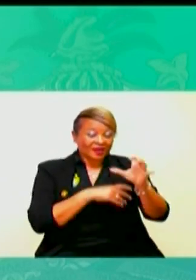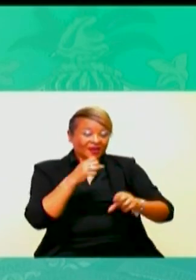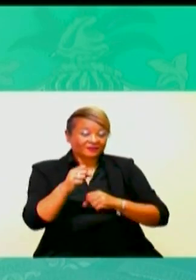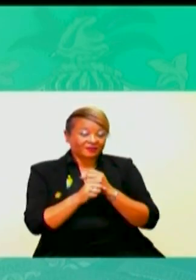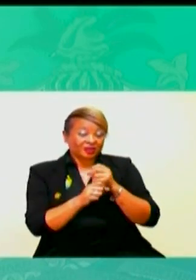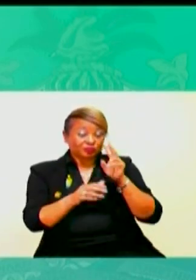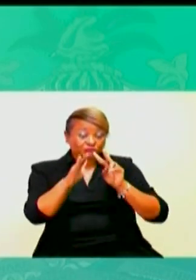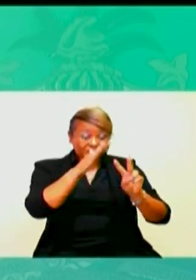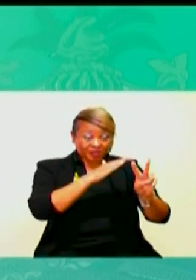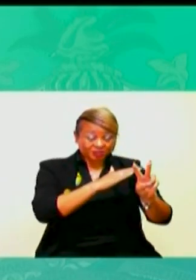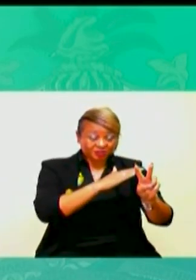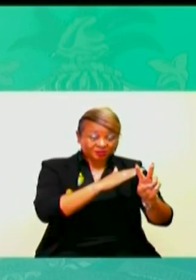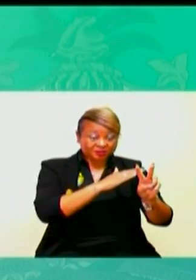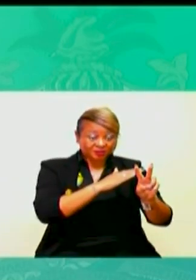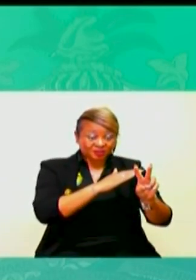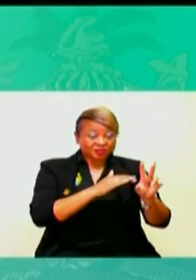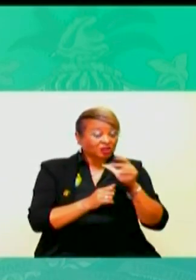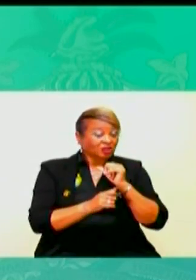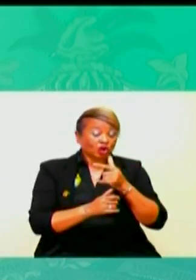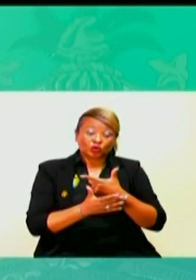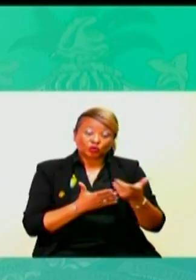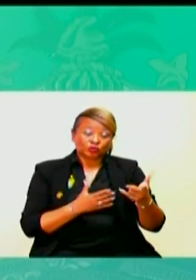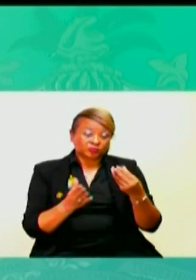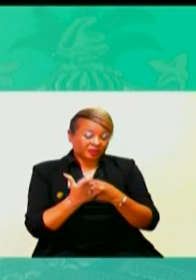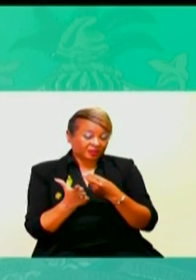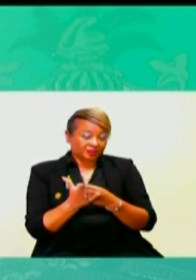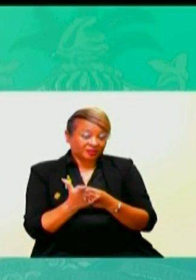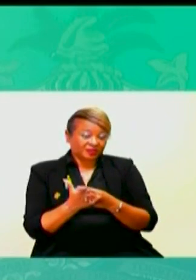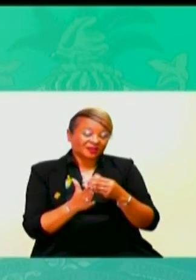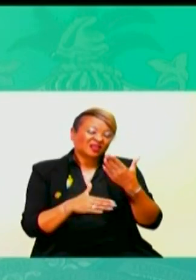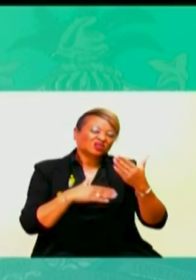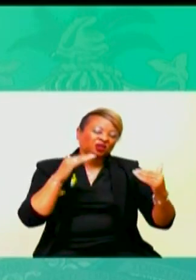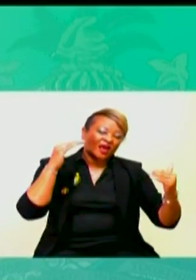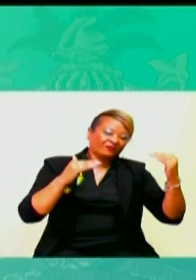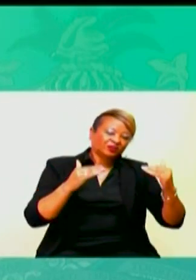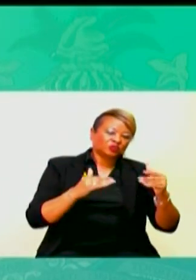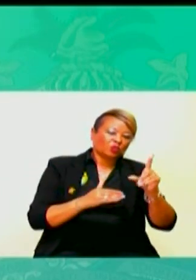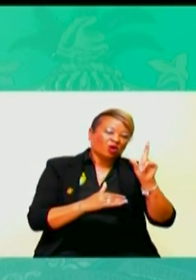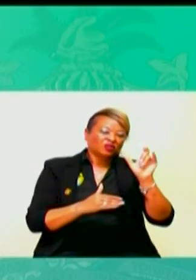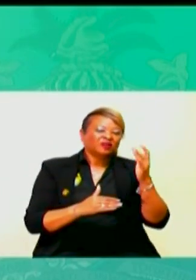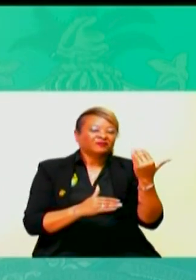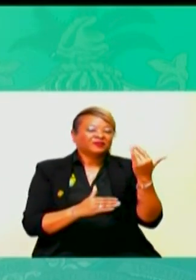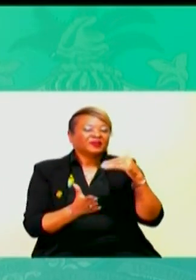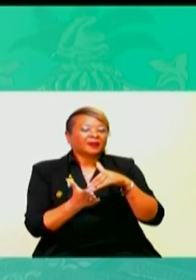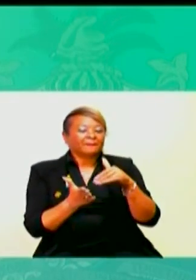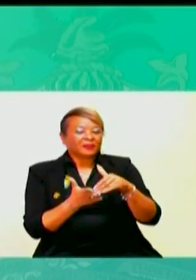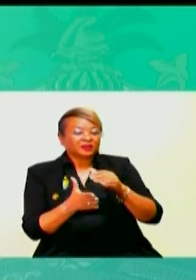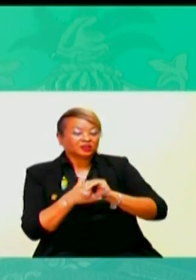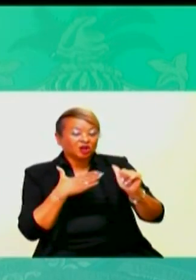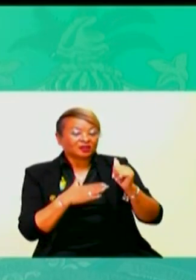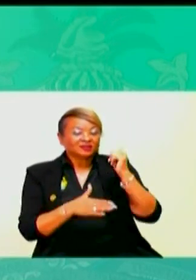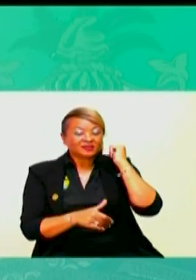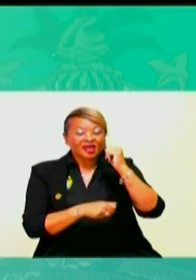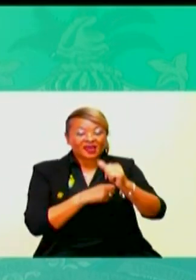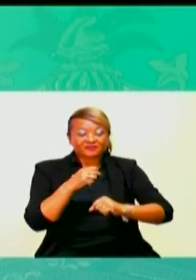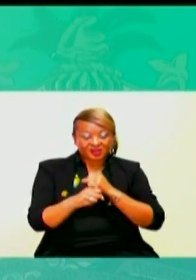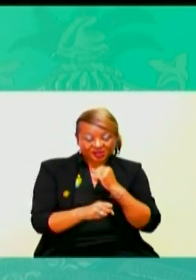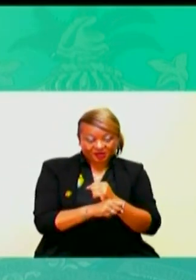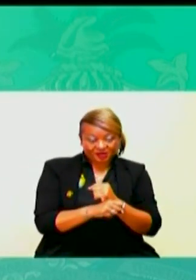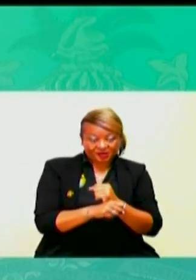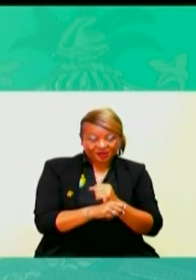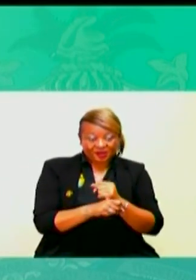will hold. They ain't gonna lose no money. That's on average, $115 million per year. Multiply